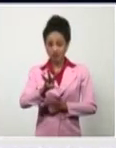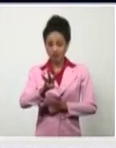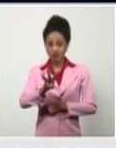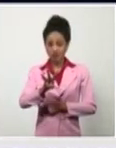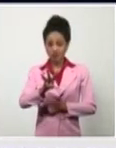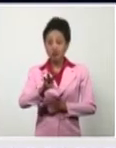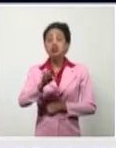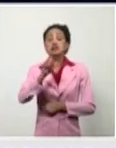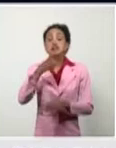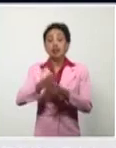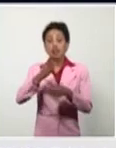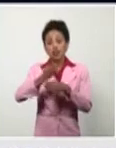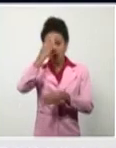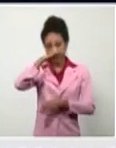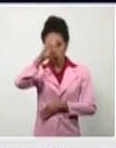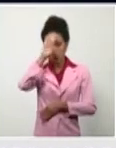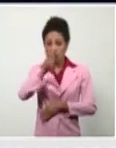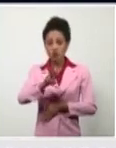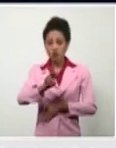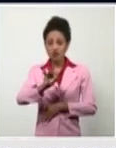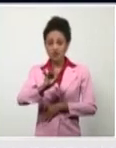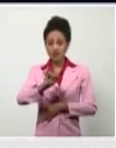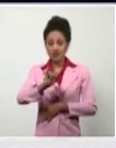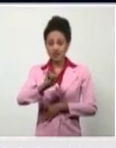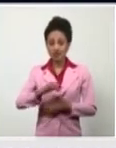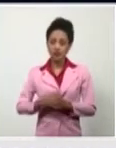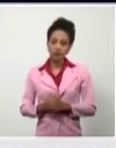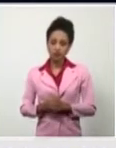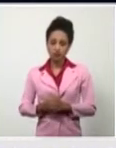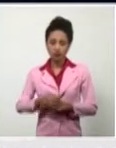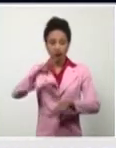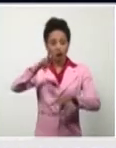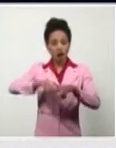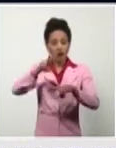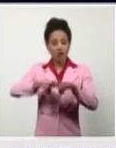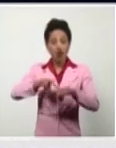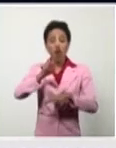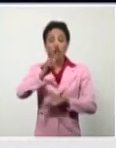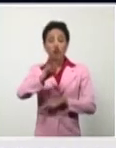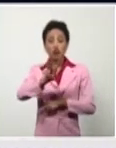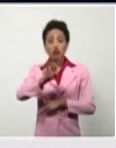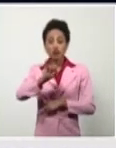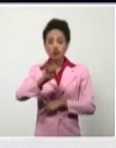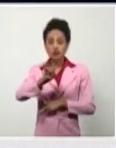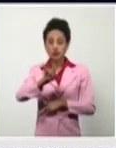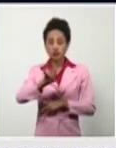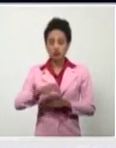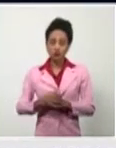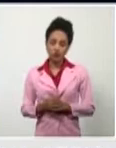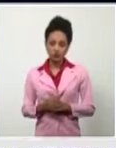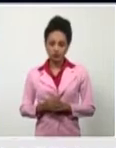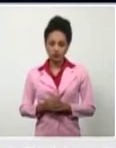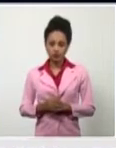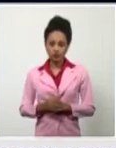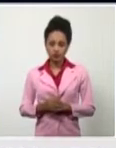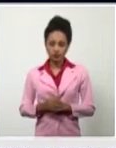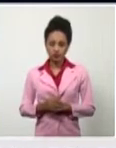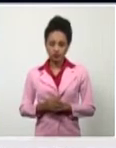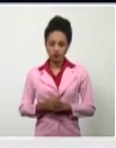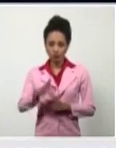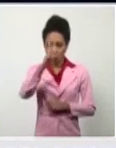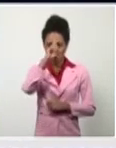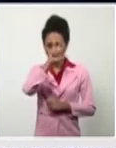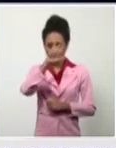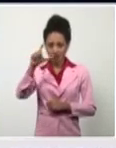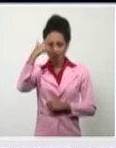Cuba, 276, in the laboratory of Havana, 269, in the Amenjeras